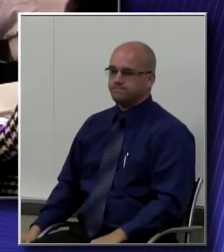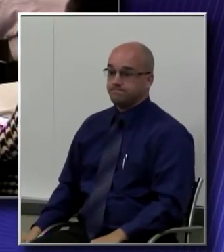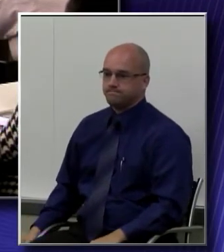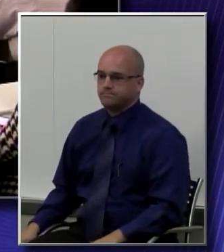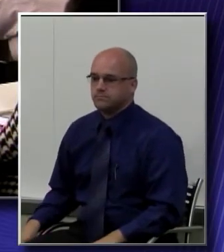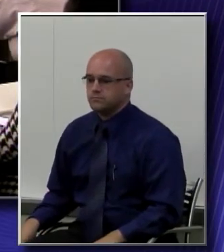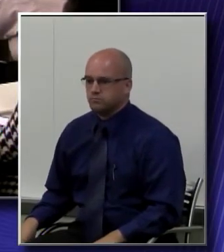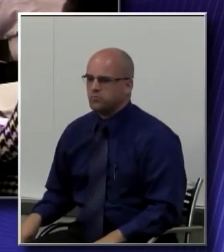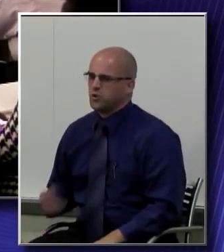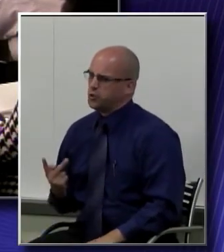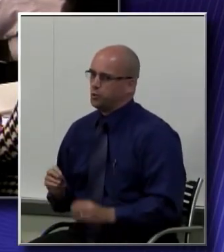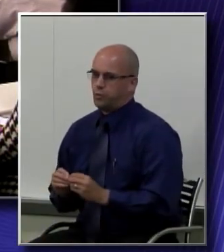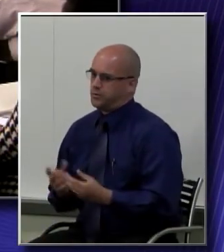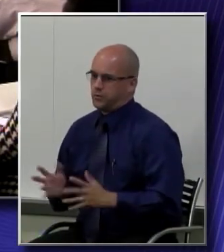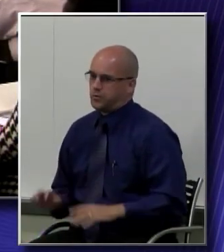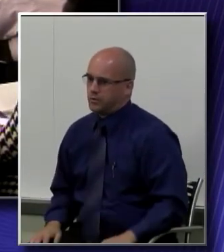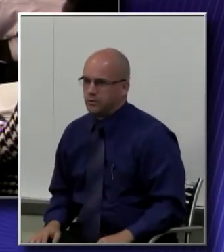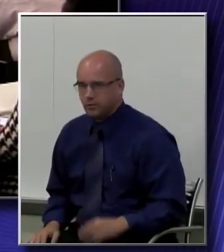Thank you.